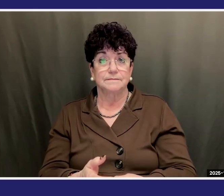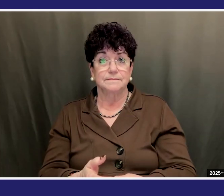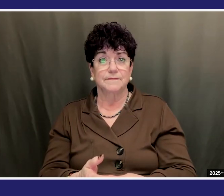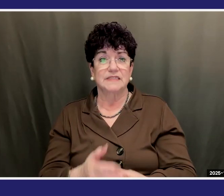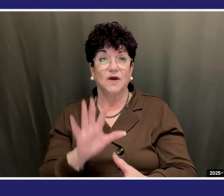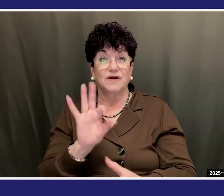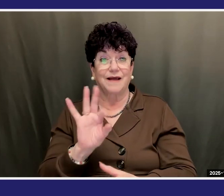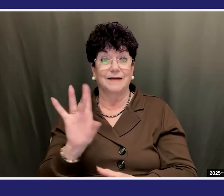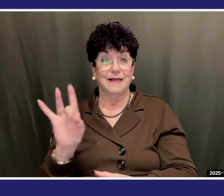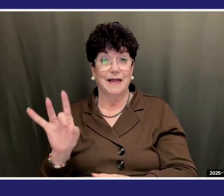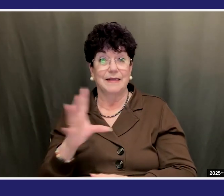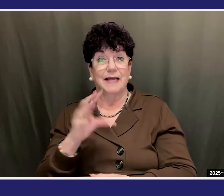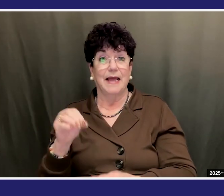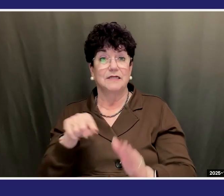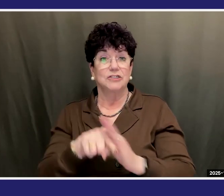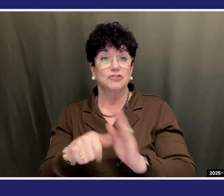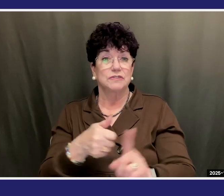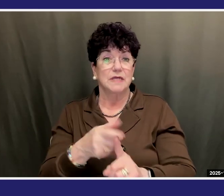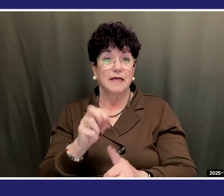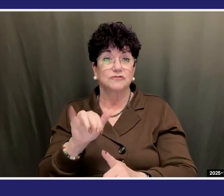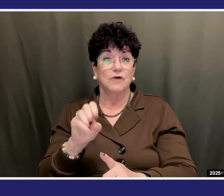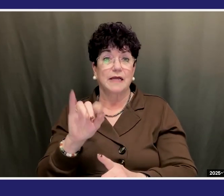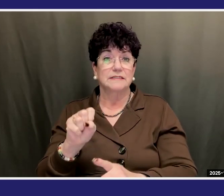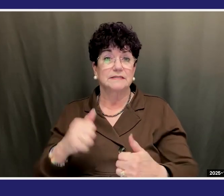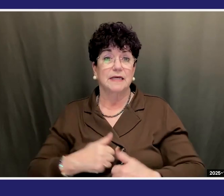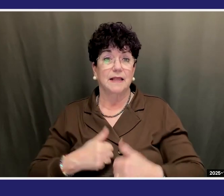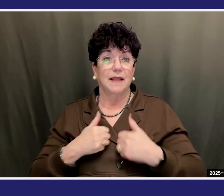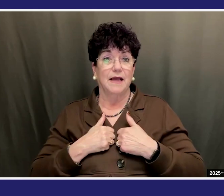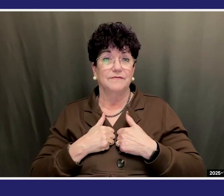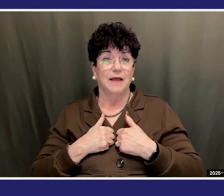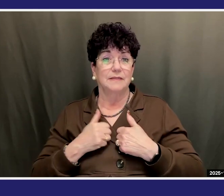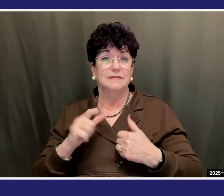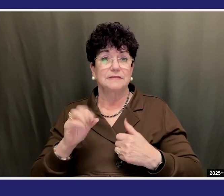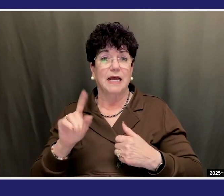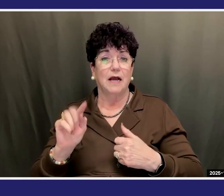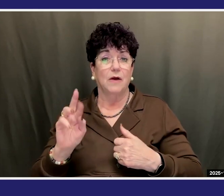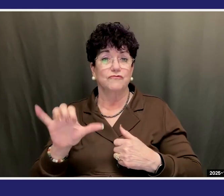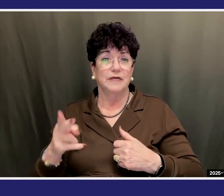The 988 and Suicide Crisis Lifeline Outreach Campaign Grant Program. So this